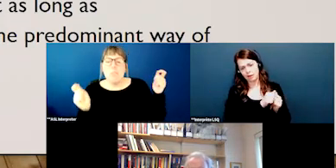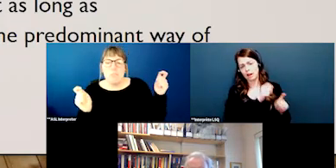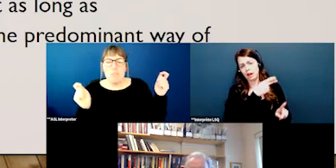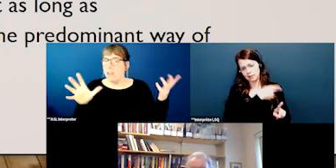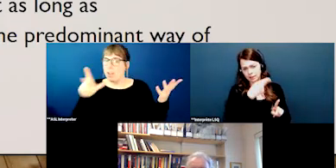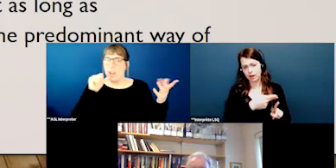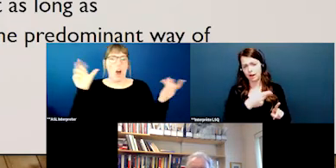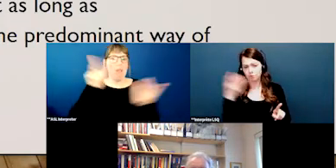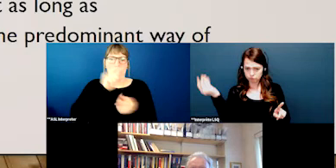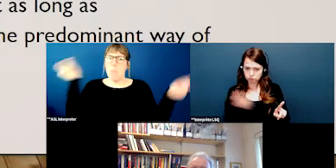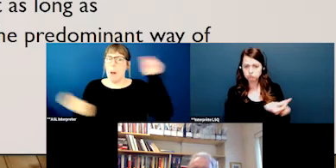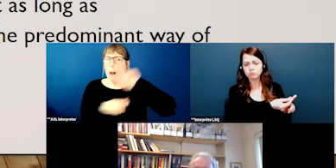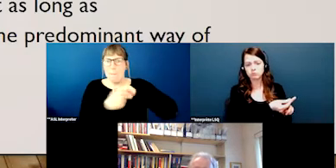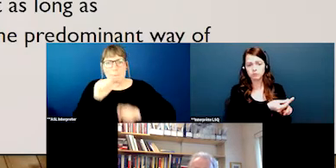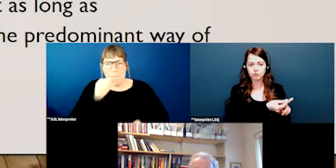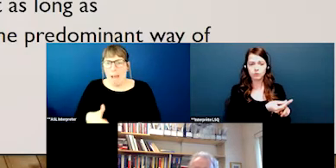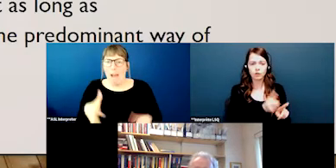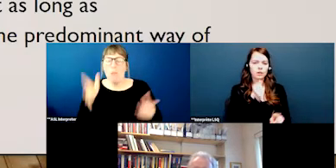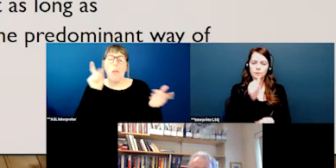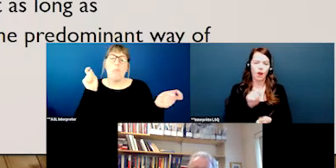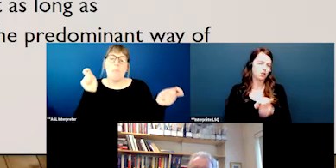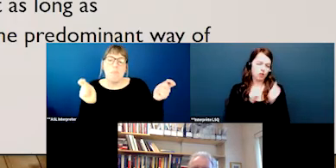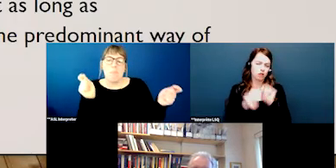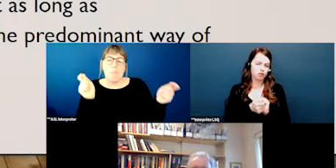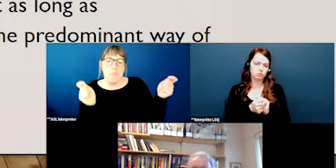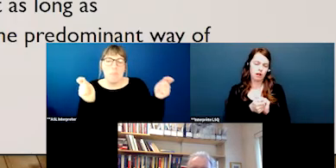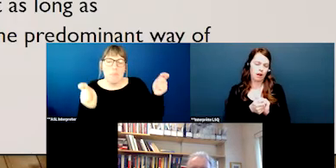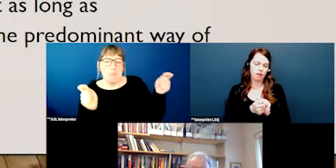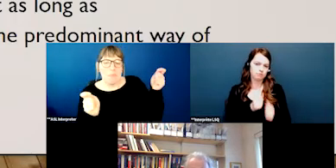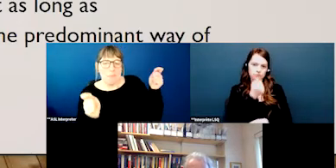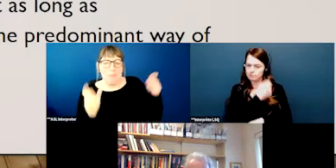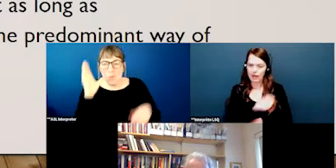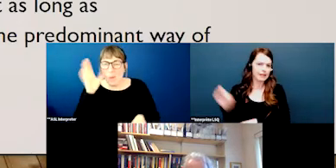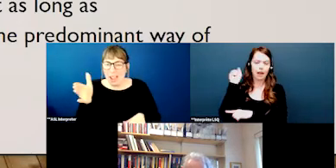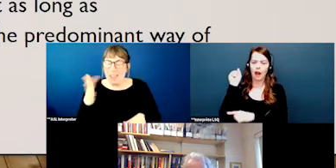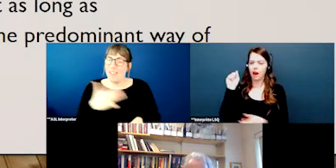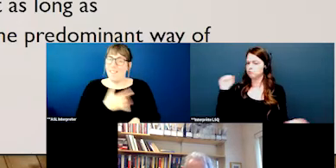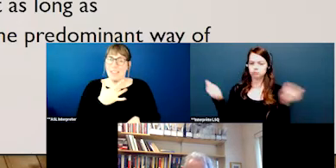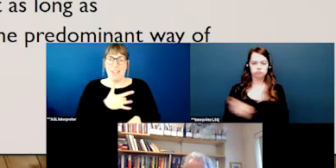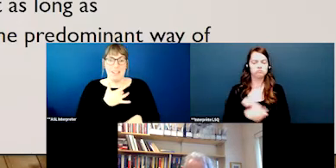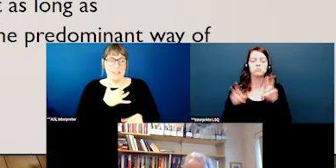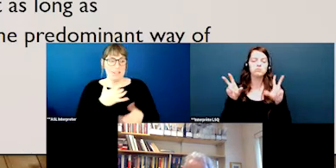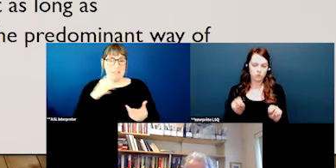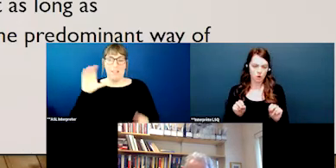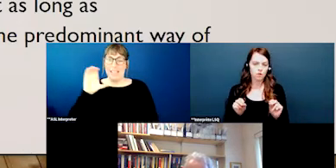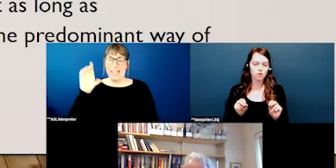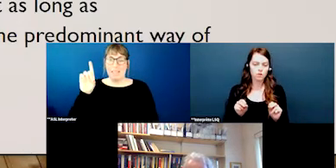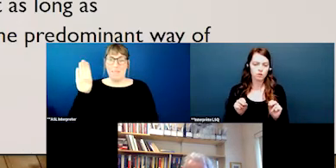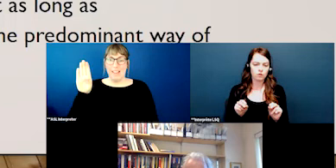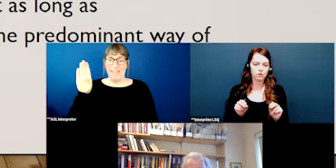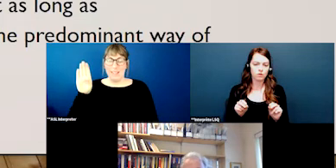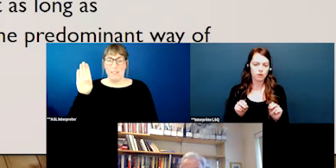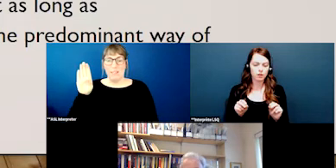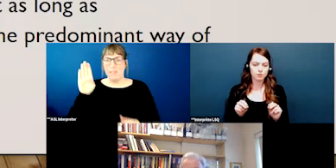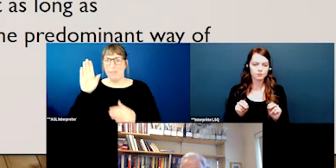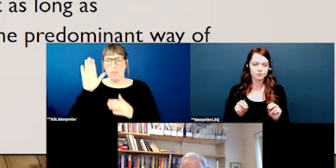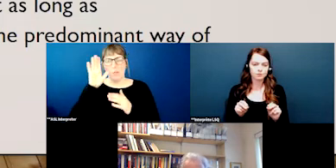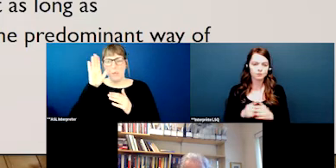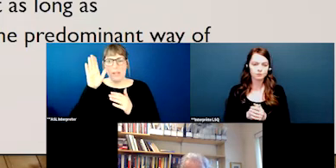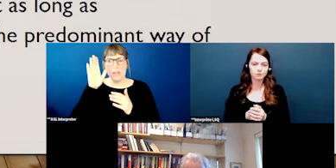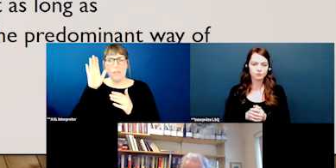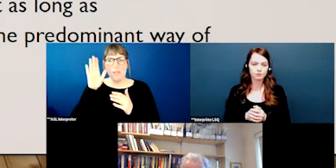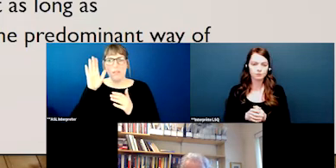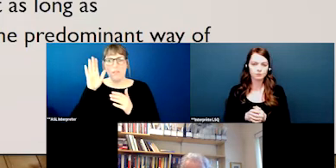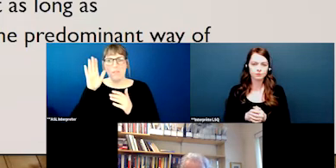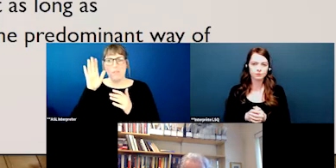transformational change. It will continue to constrain the ability of the Canada Disability Benefit to be